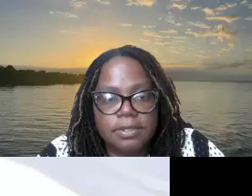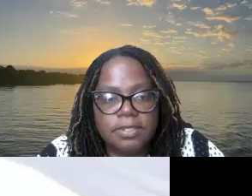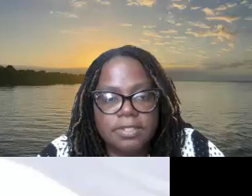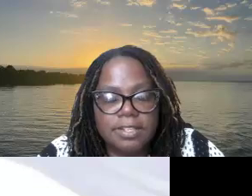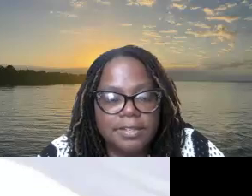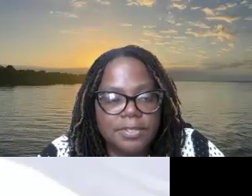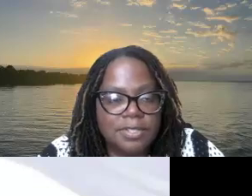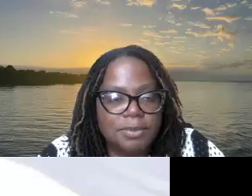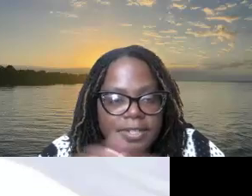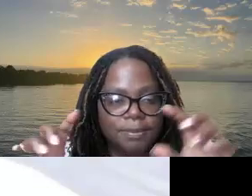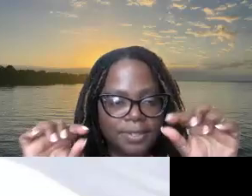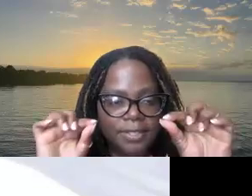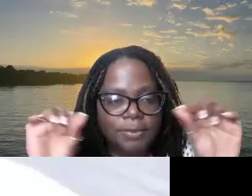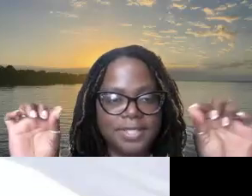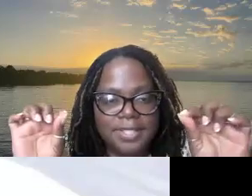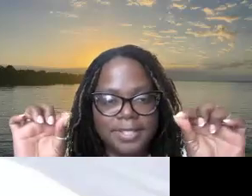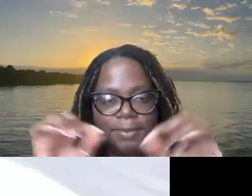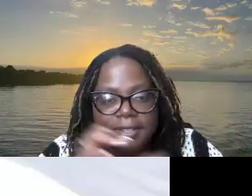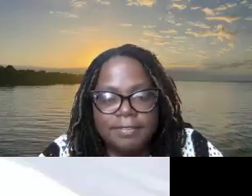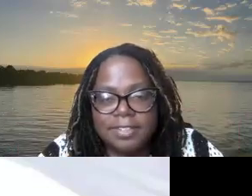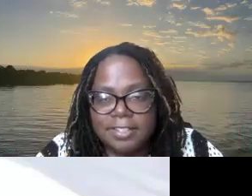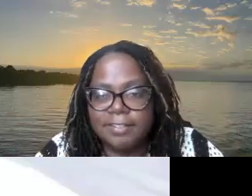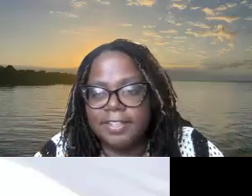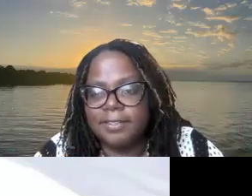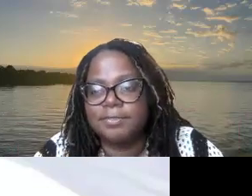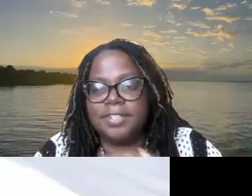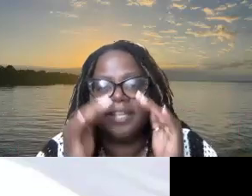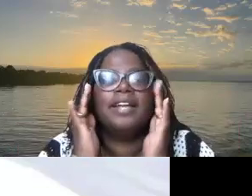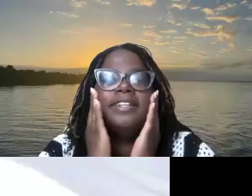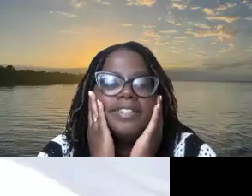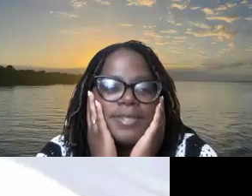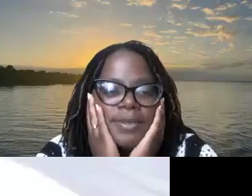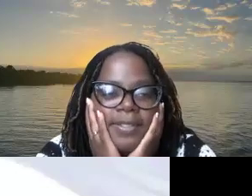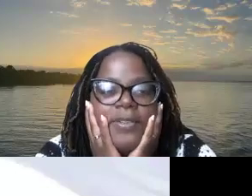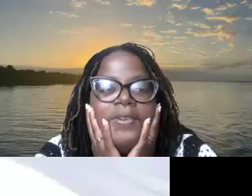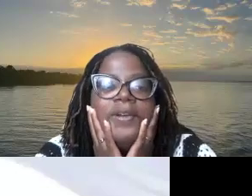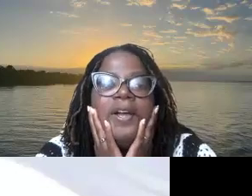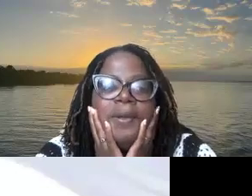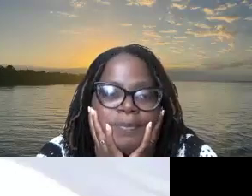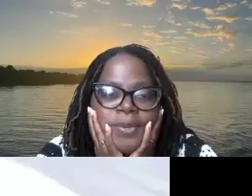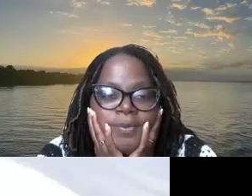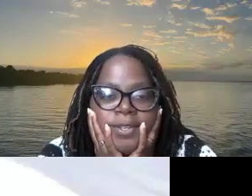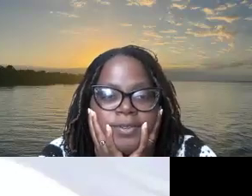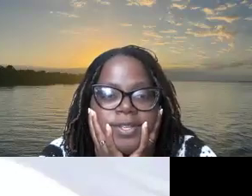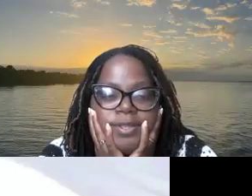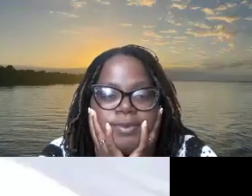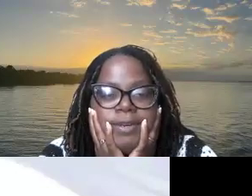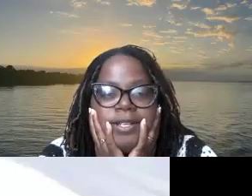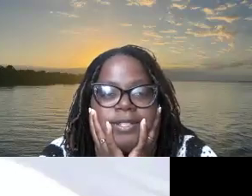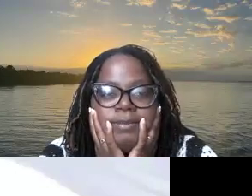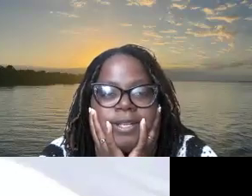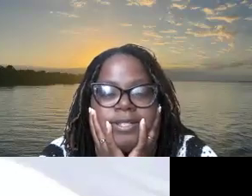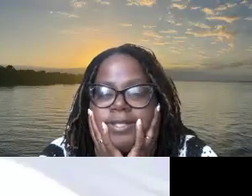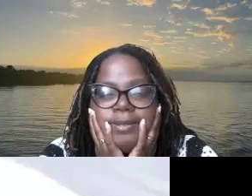So this is where I put that to be seen is to be loved, because I love that little phrase. I added it this week. But while you're thinking